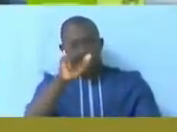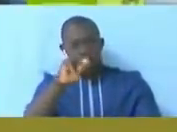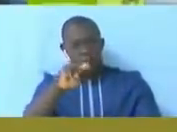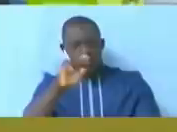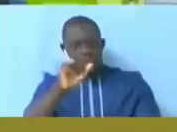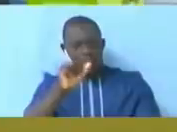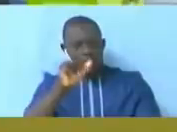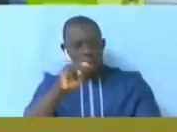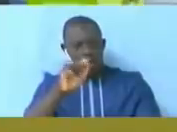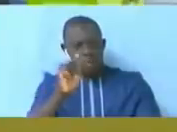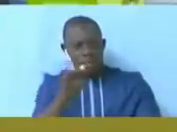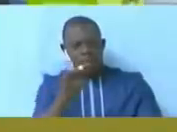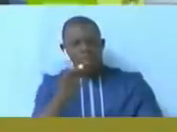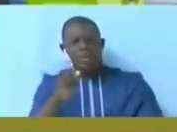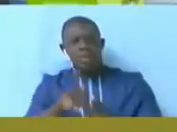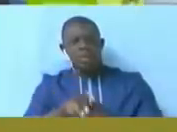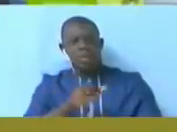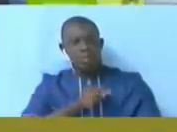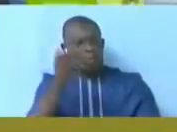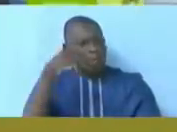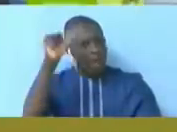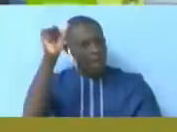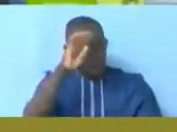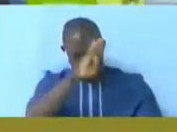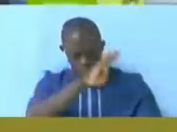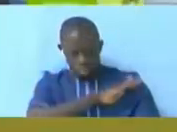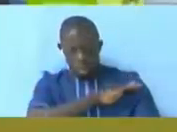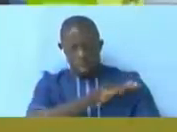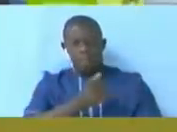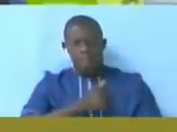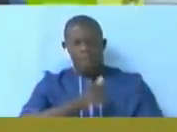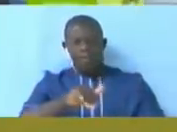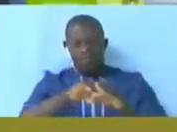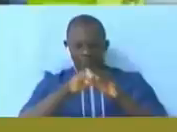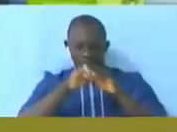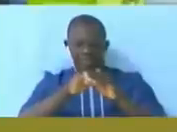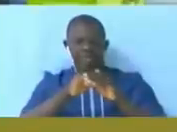elder brother was my personal friend.